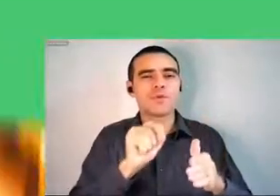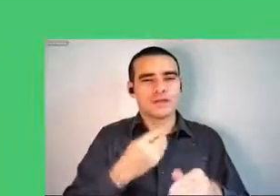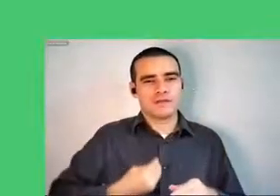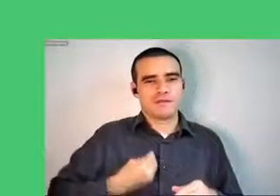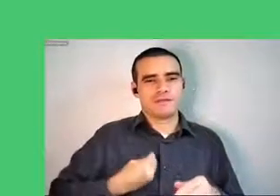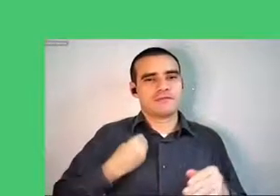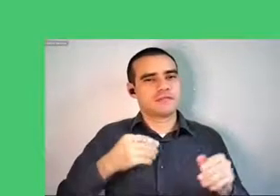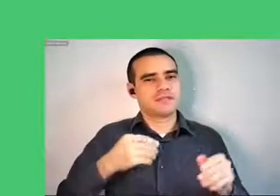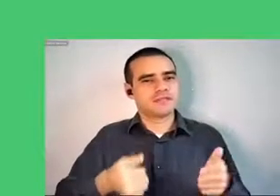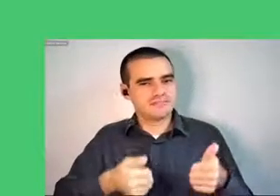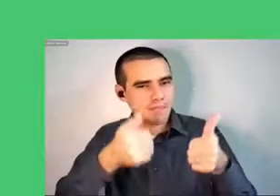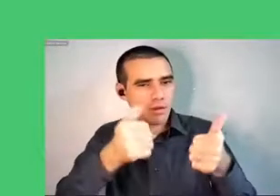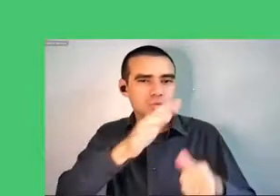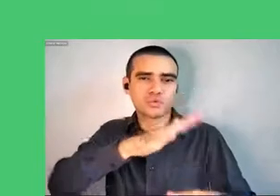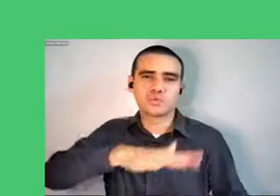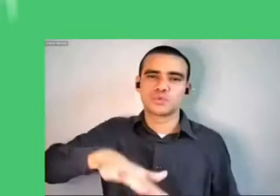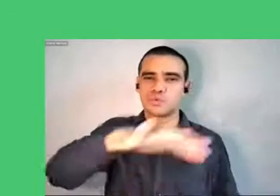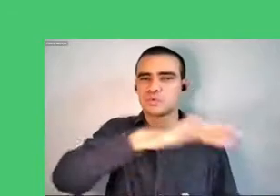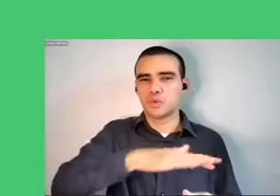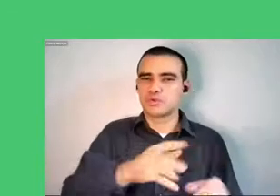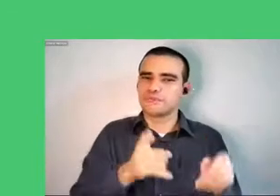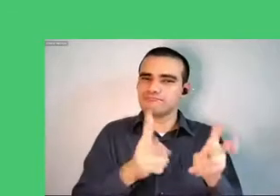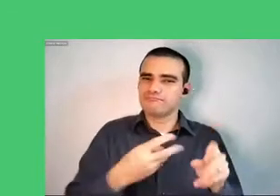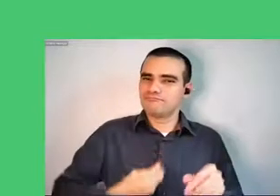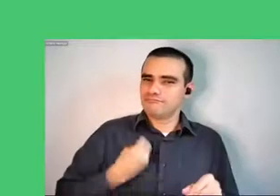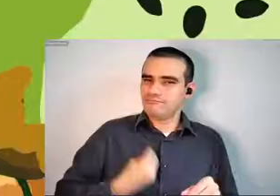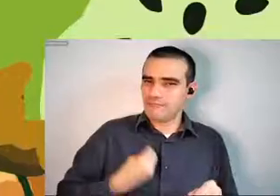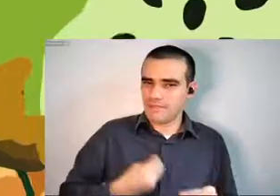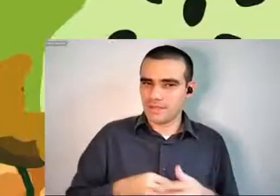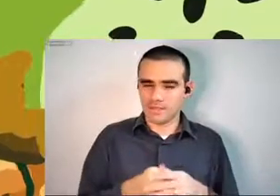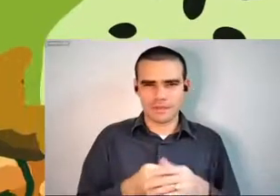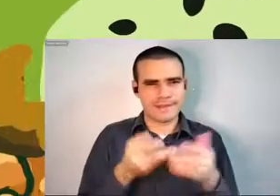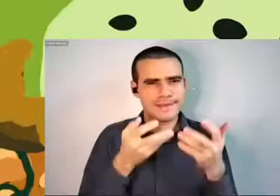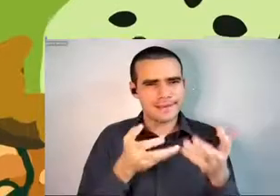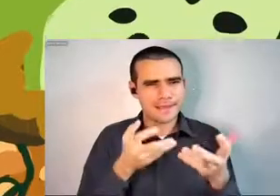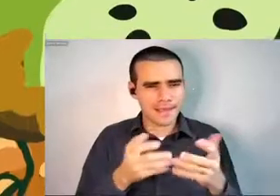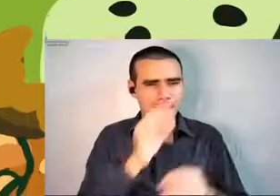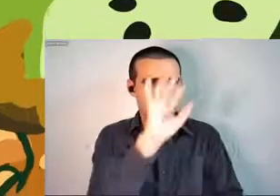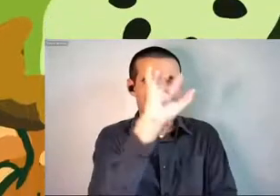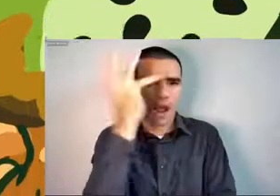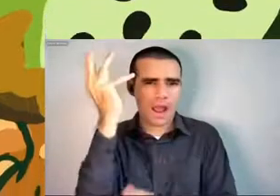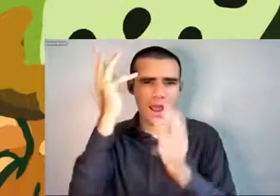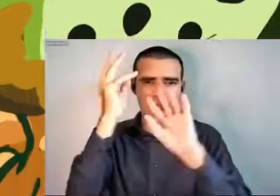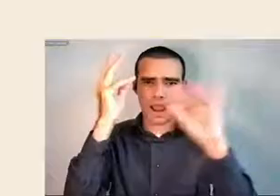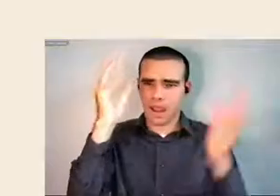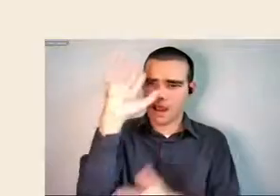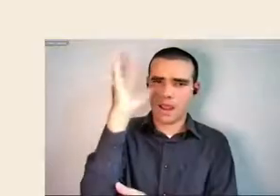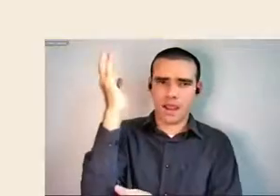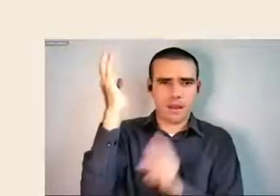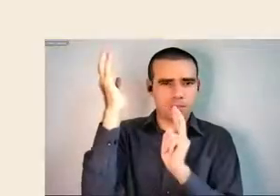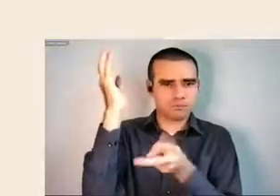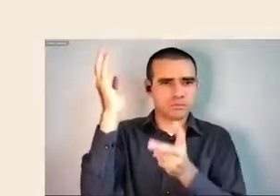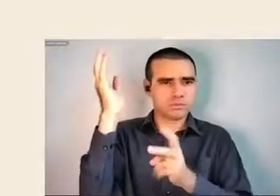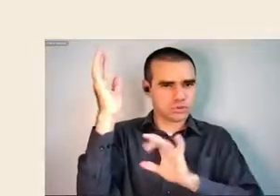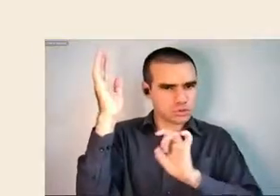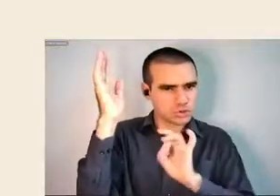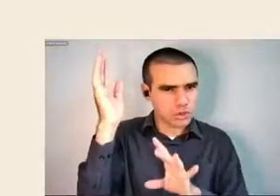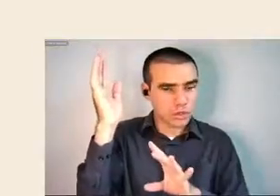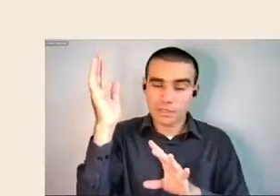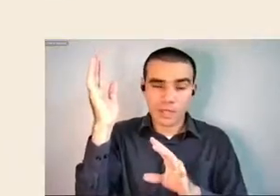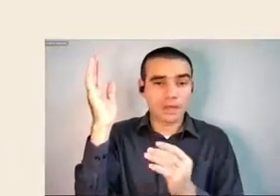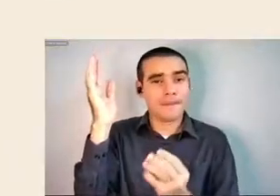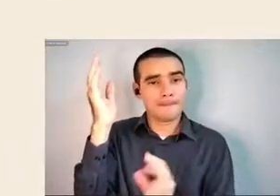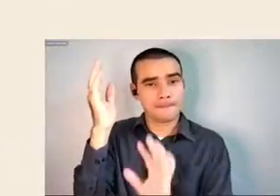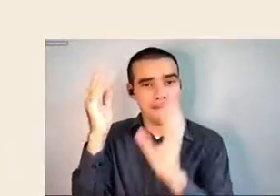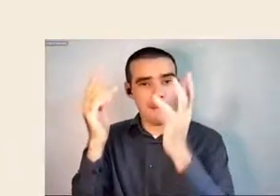site better conditions of living for everybody who lives here. We want not only to keep the forest standing, but we want